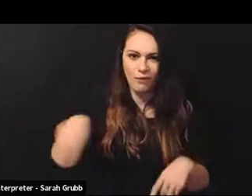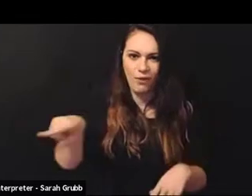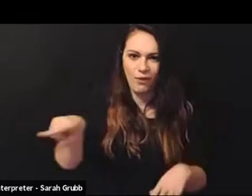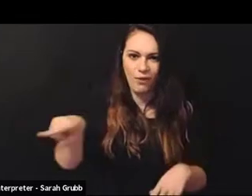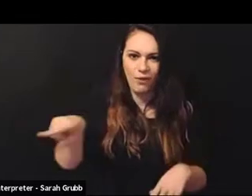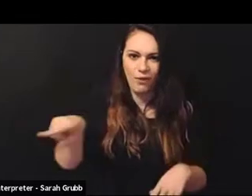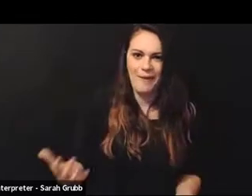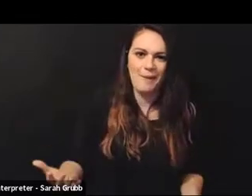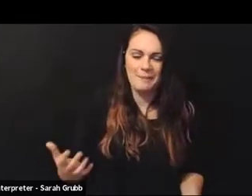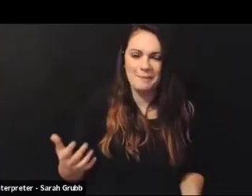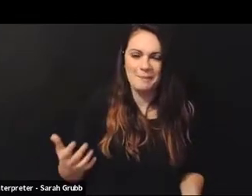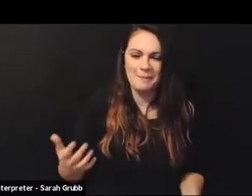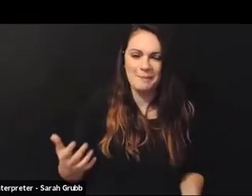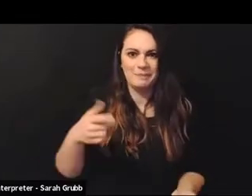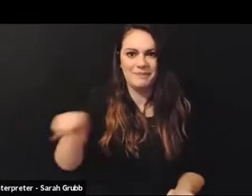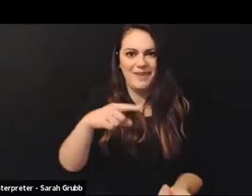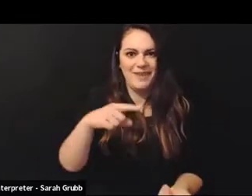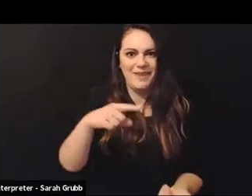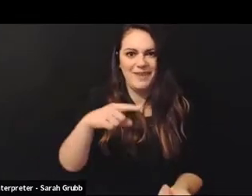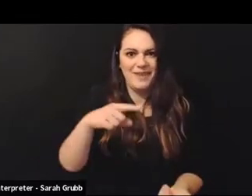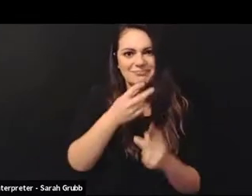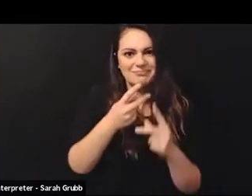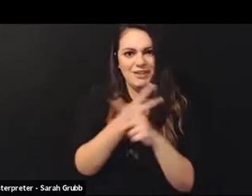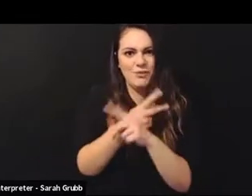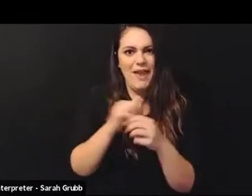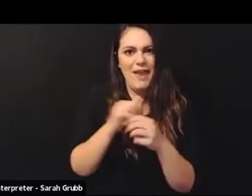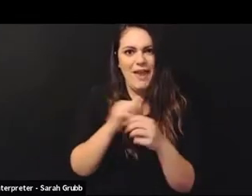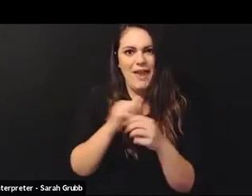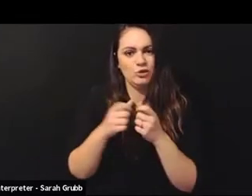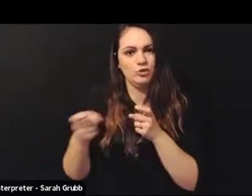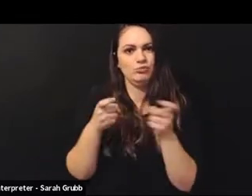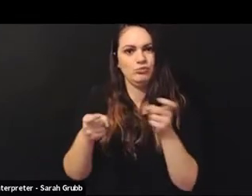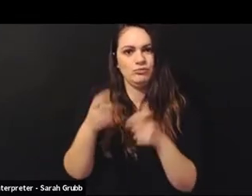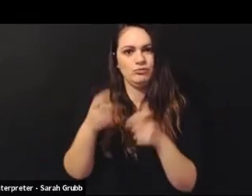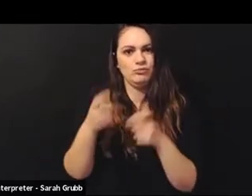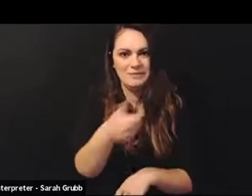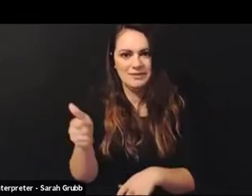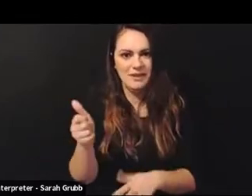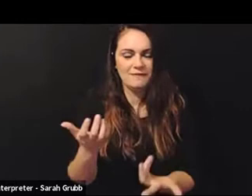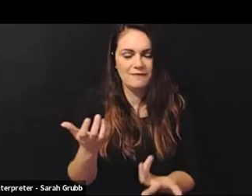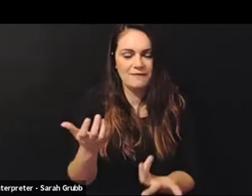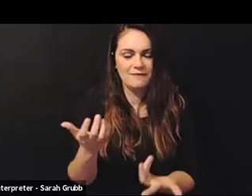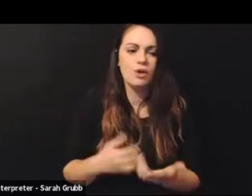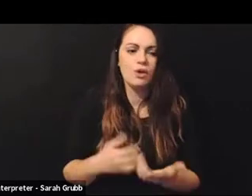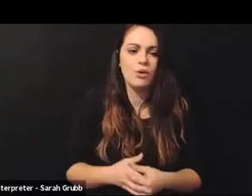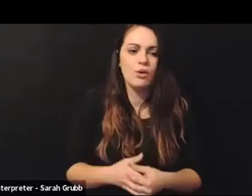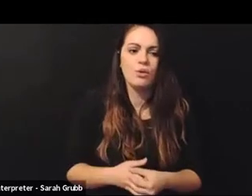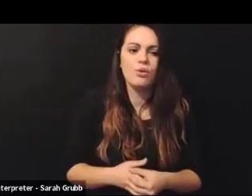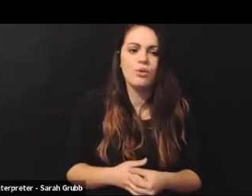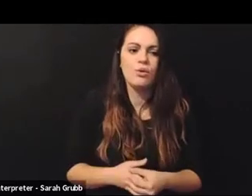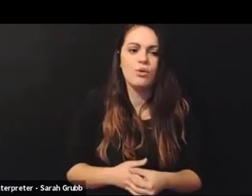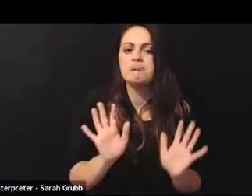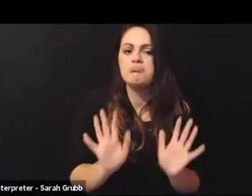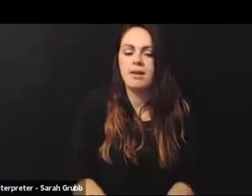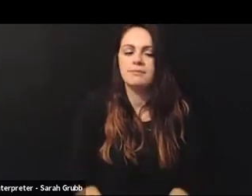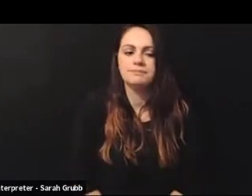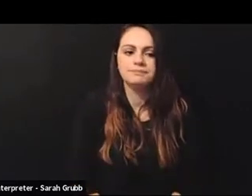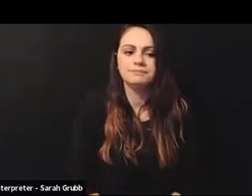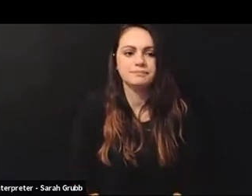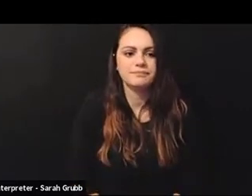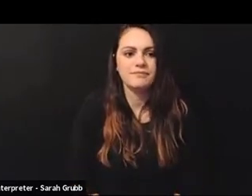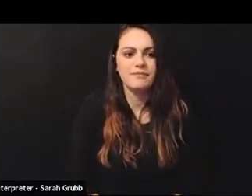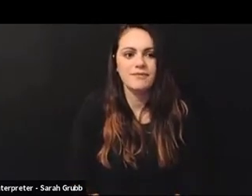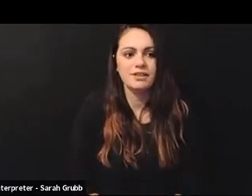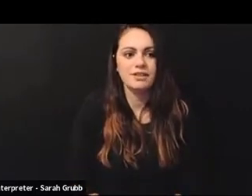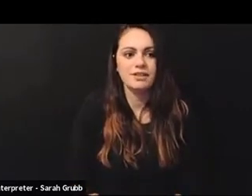good at just figuring out some other way to get that regulation. So just something to think about, okay? So I think now we're to the